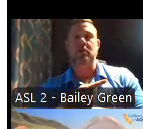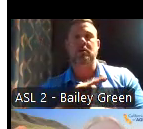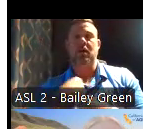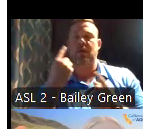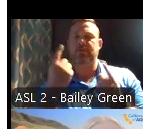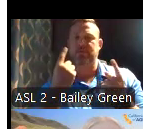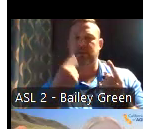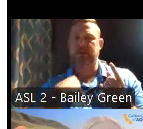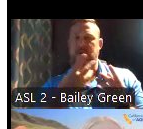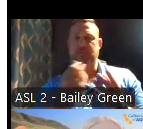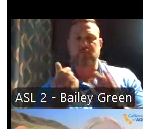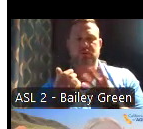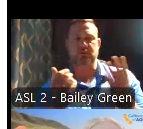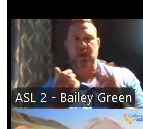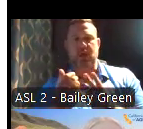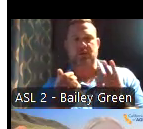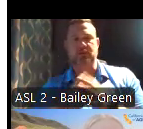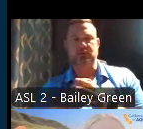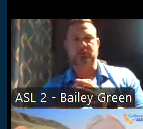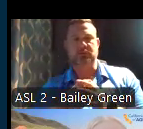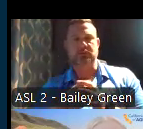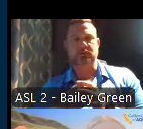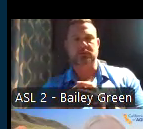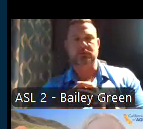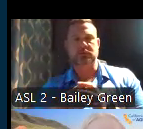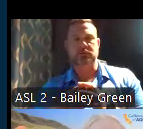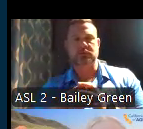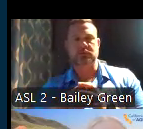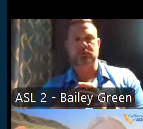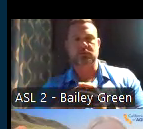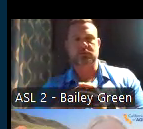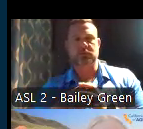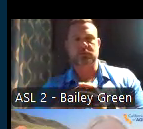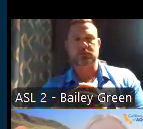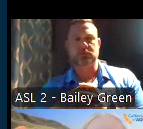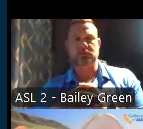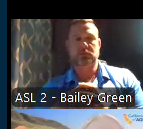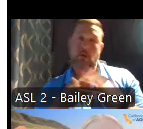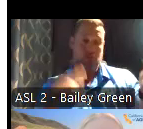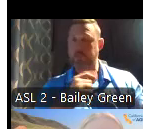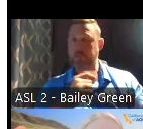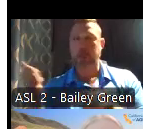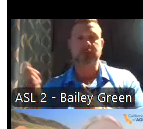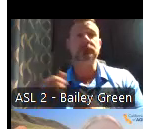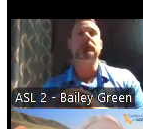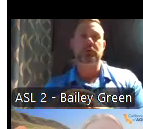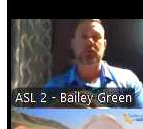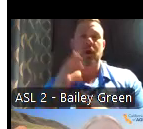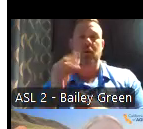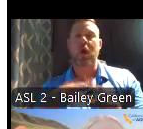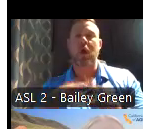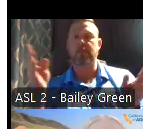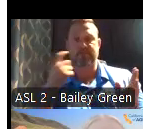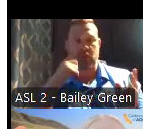have a couple more slides to walk through. Oh, I walked through that really fast. So maybe I will just open it up for